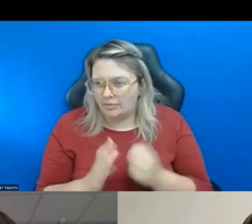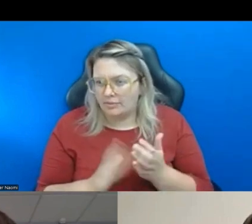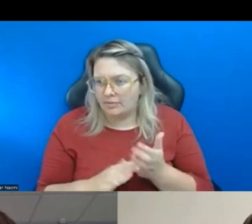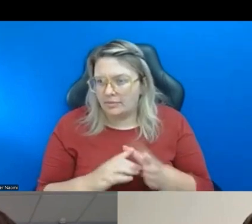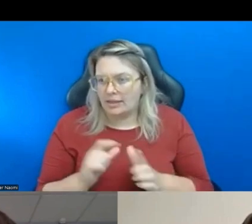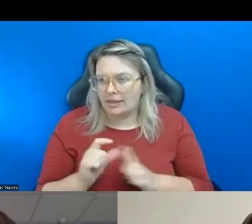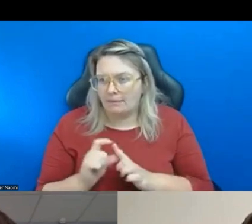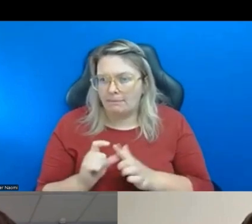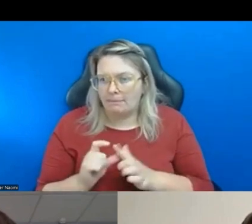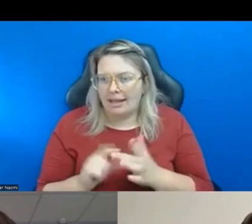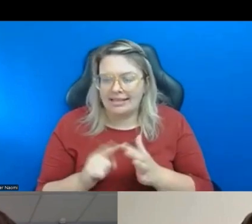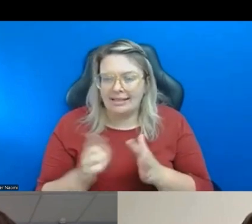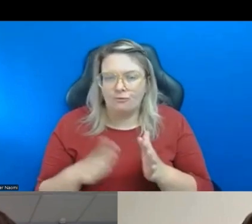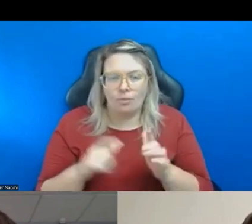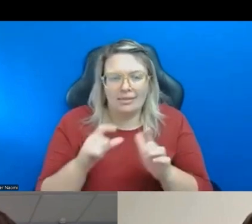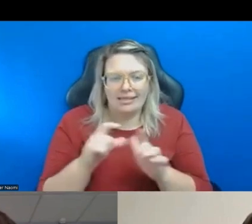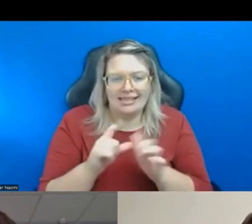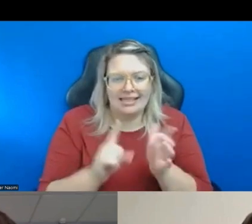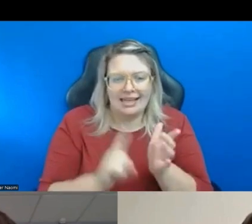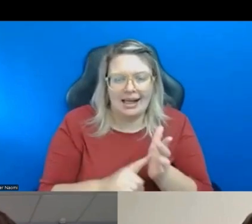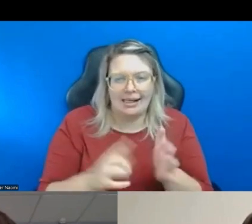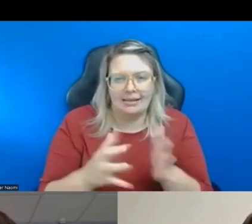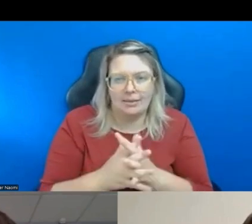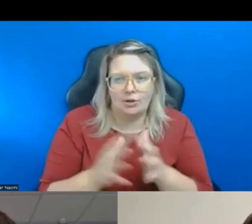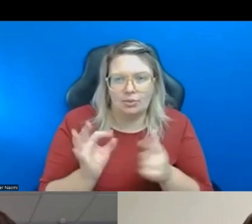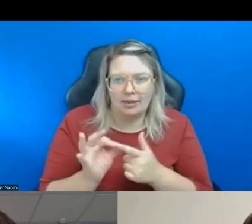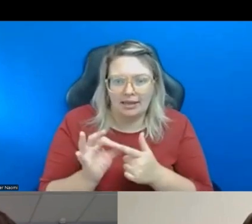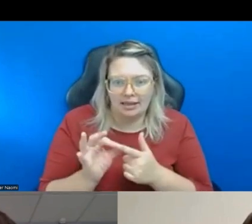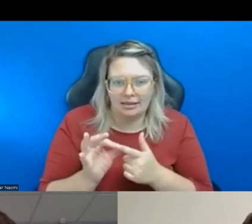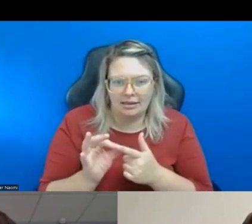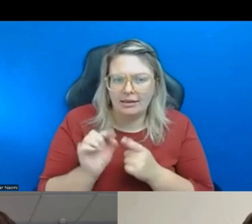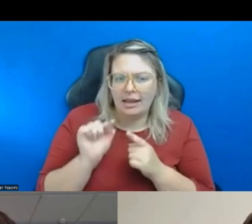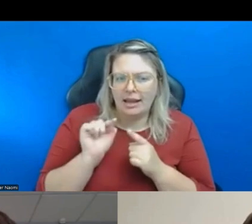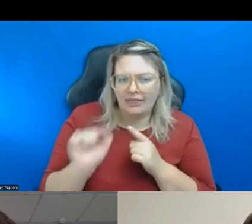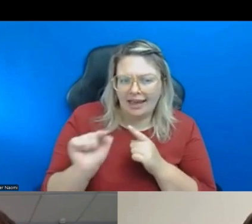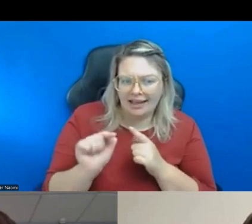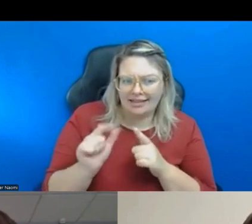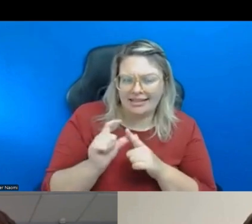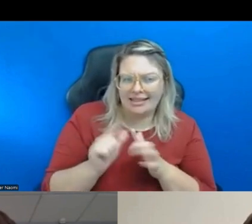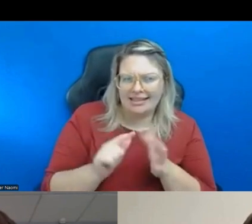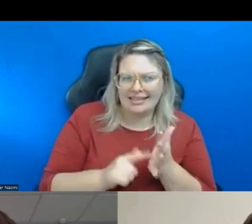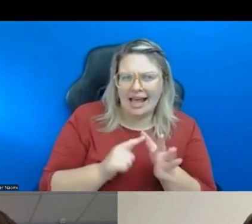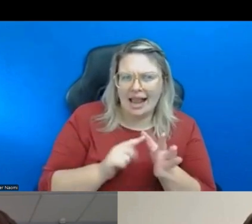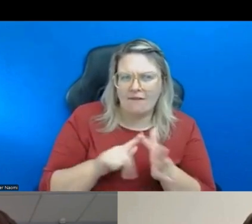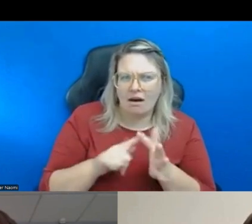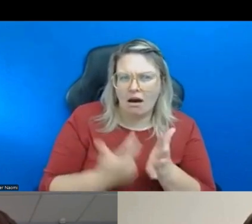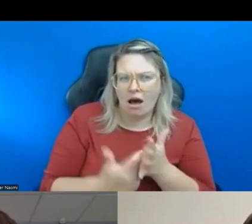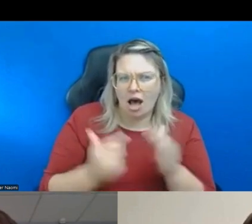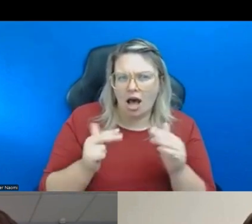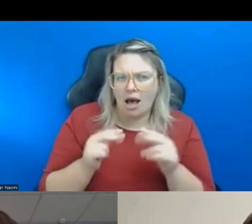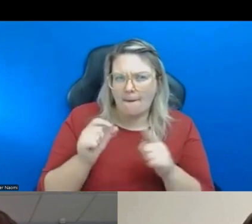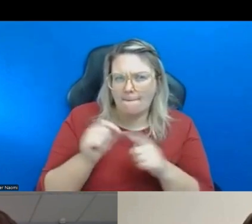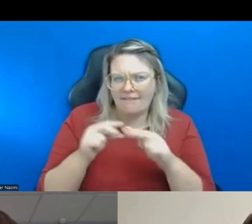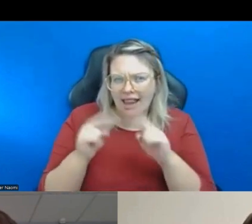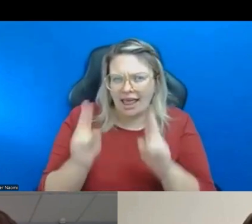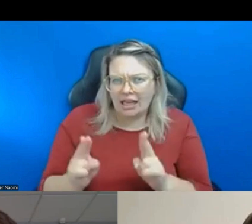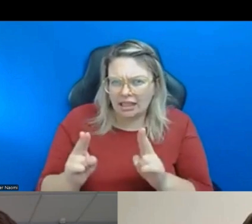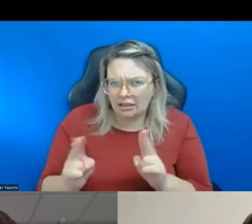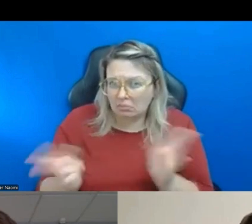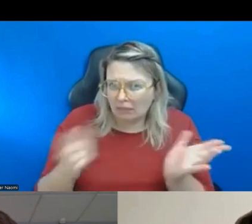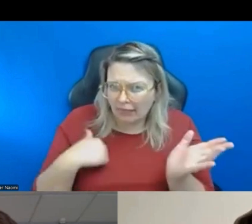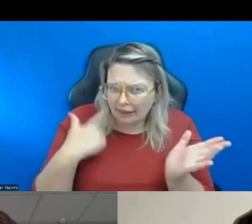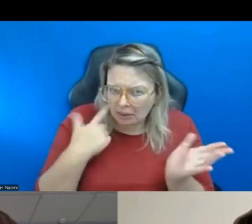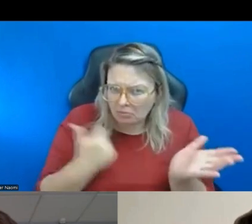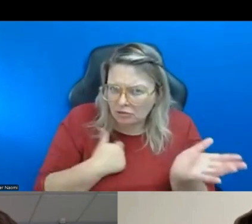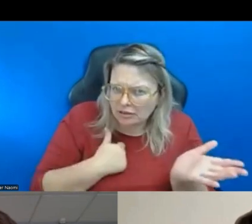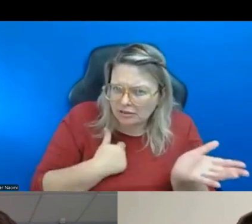from DLWP, which I'm presuming is Delavar Pavilion. Correct me if I'm wrong. Within the culture creative sector,